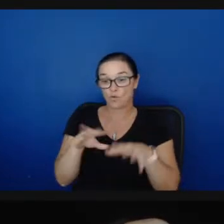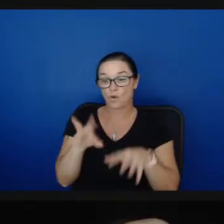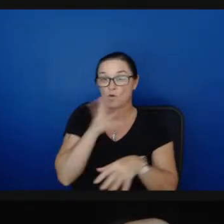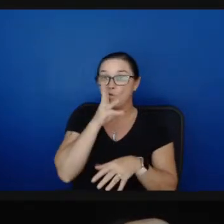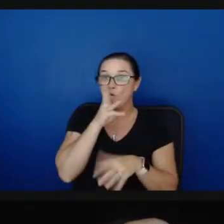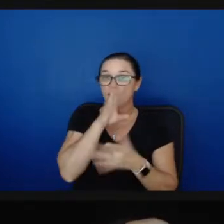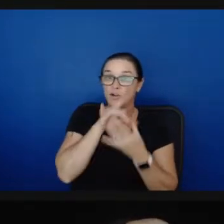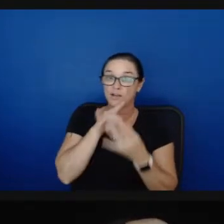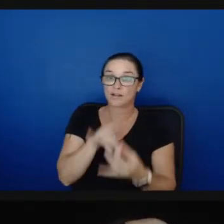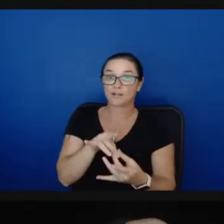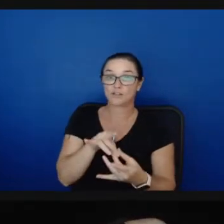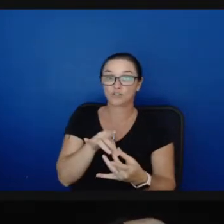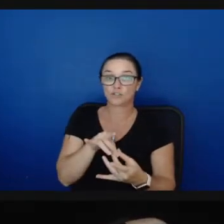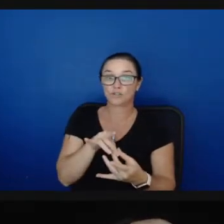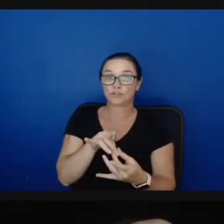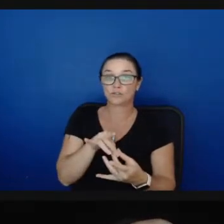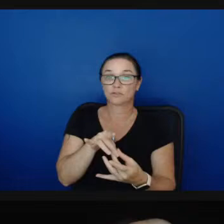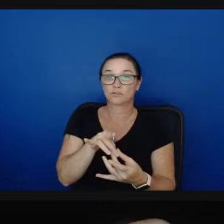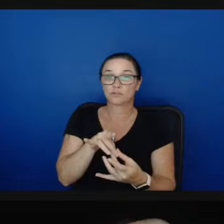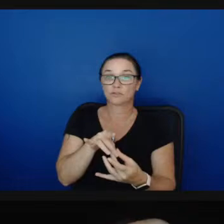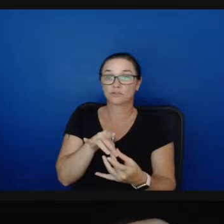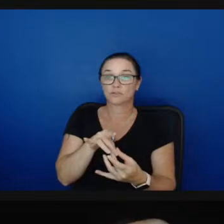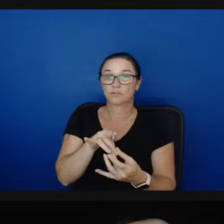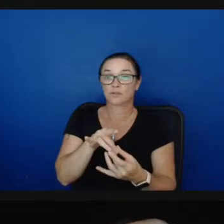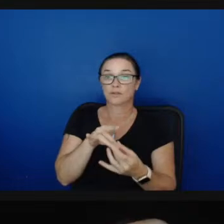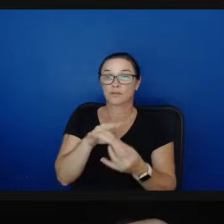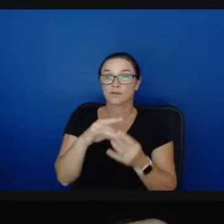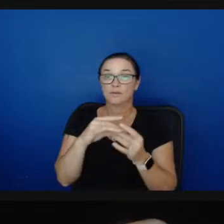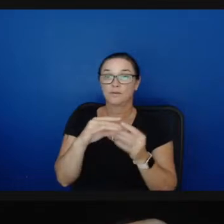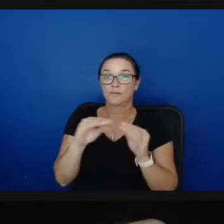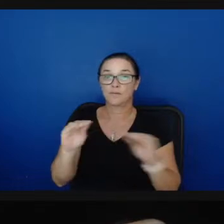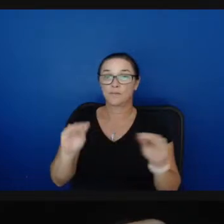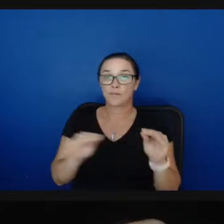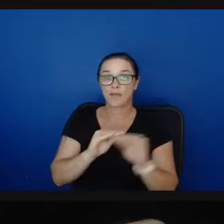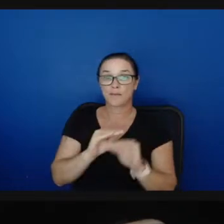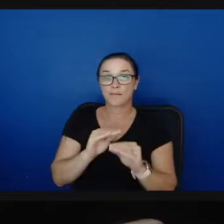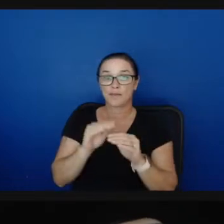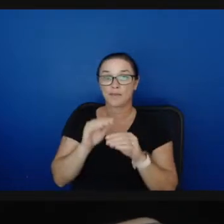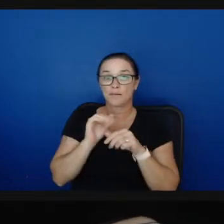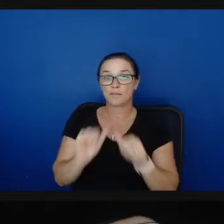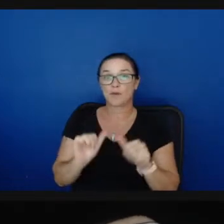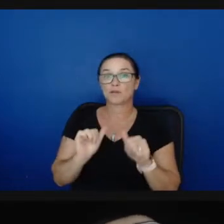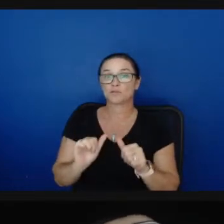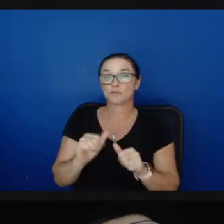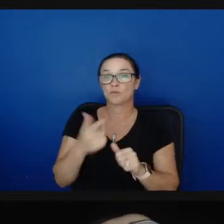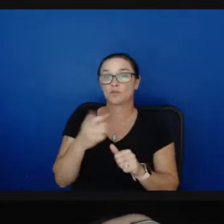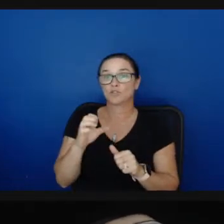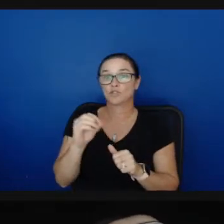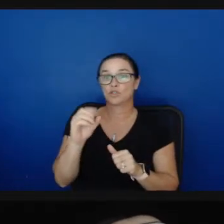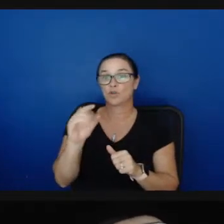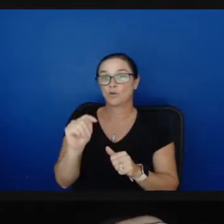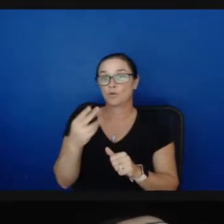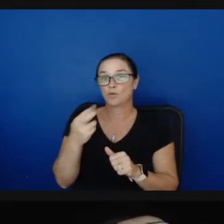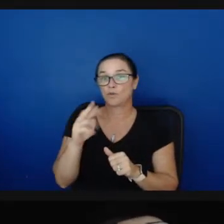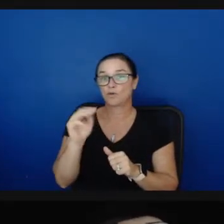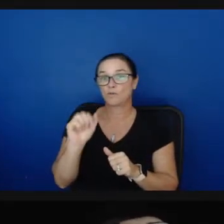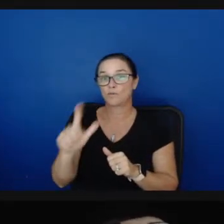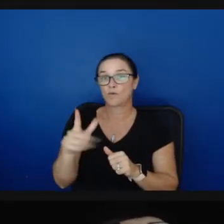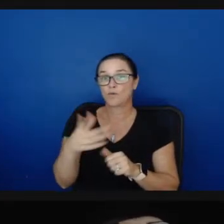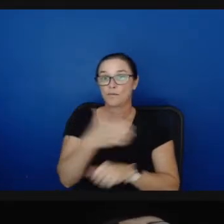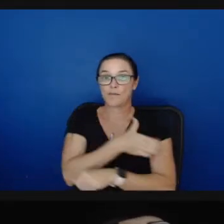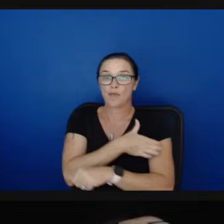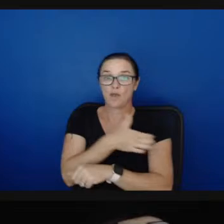connection on mapping potential hot groundwater as sources of geothermal power back